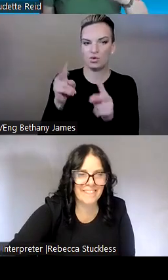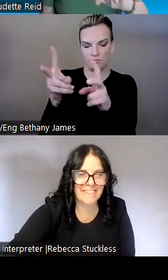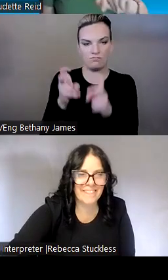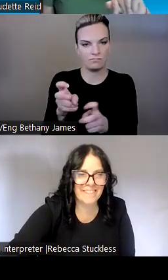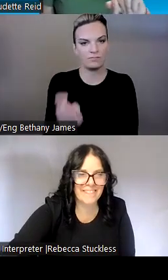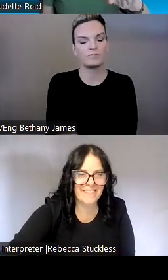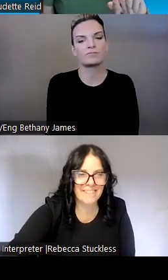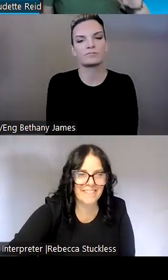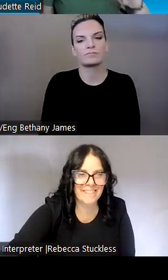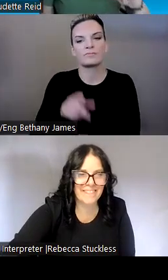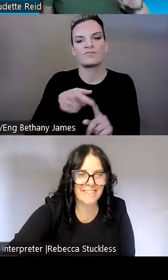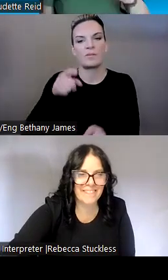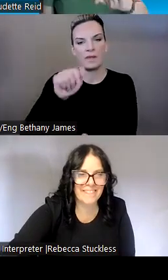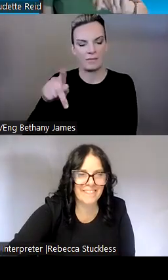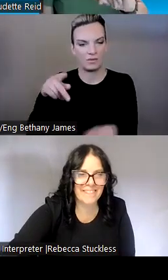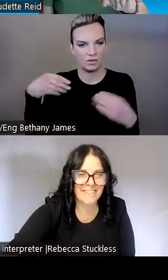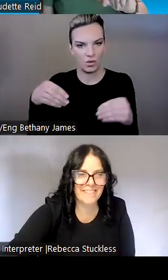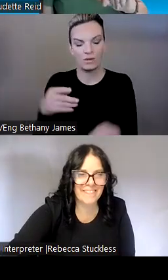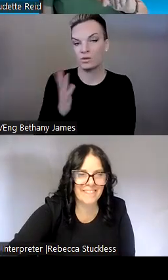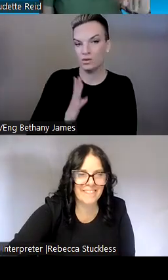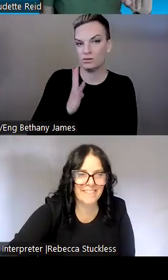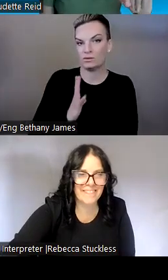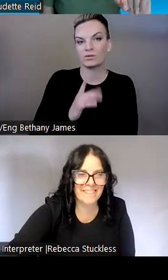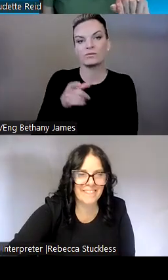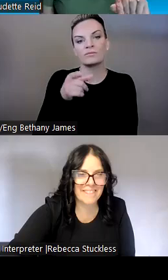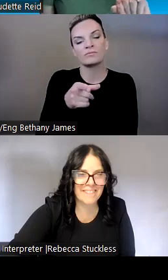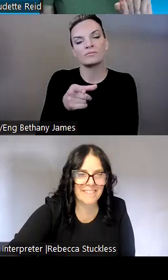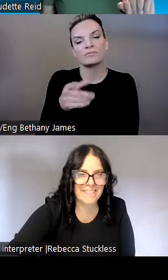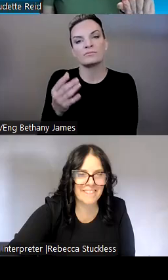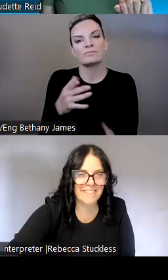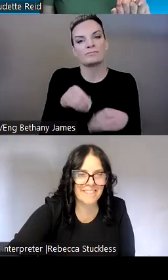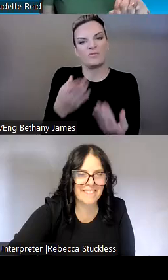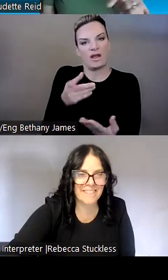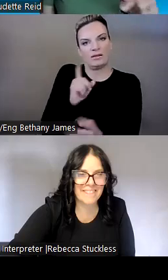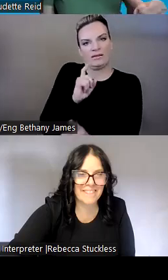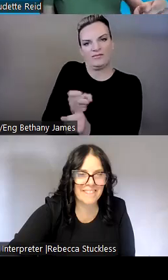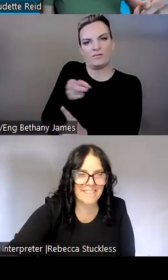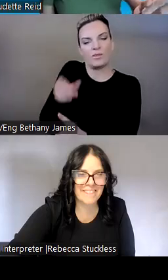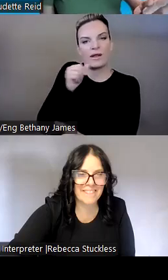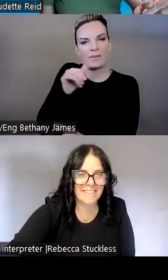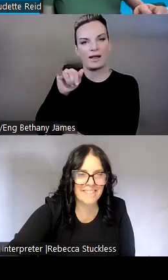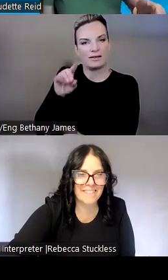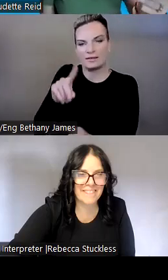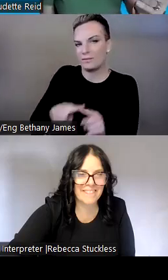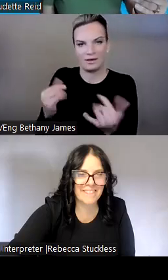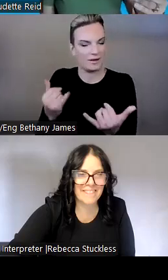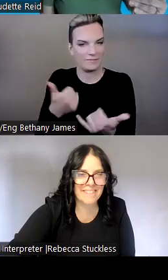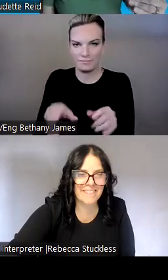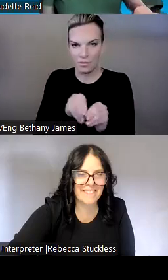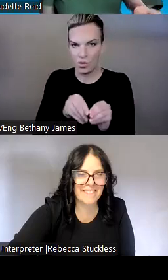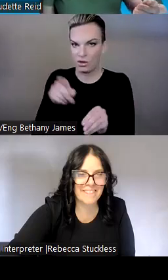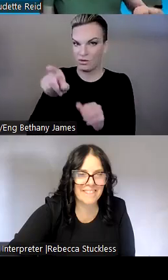provide employees with a state Apple ID, but they don't do that any longer. State employees